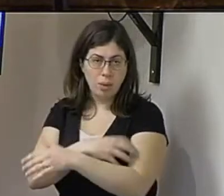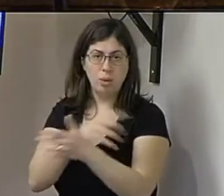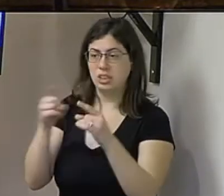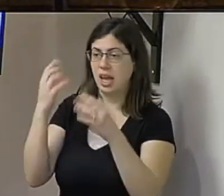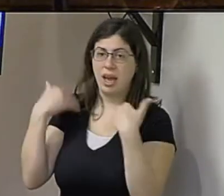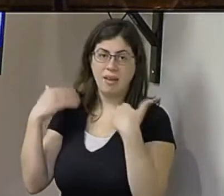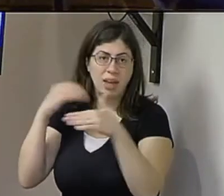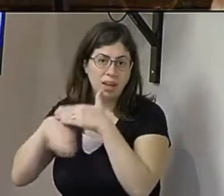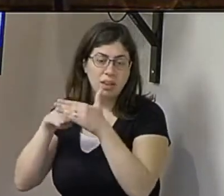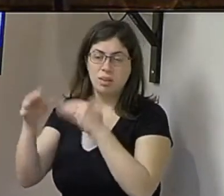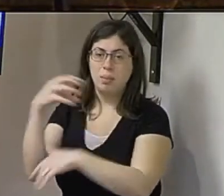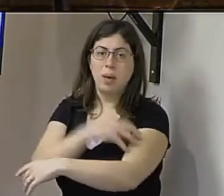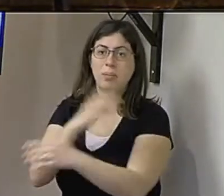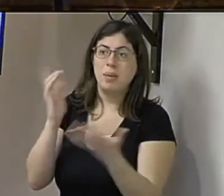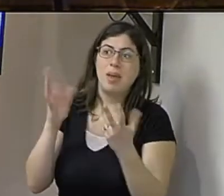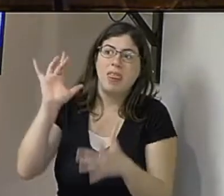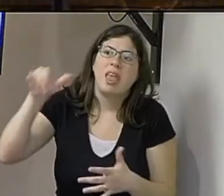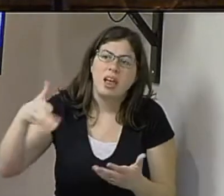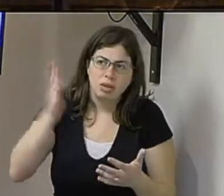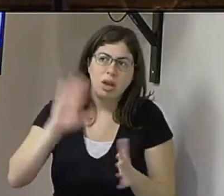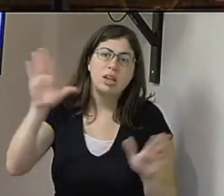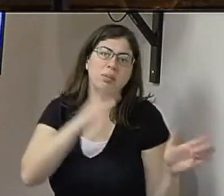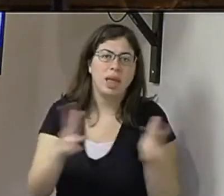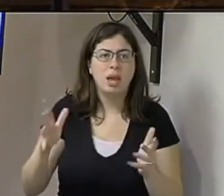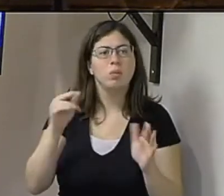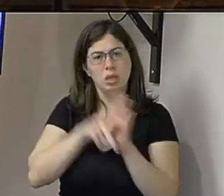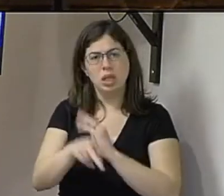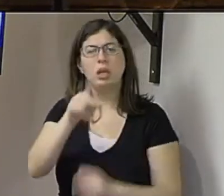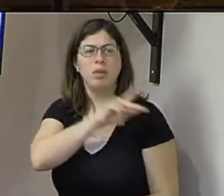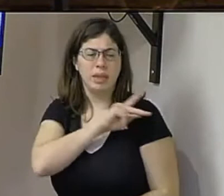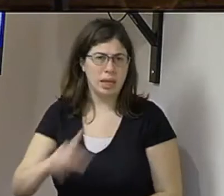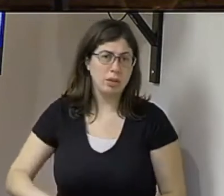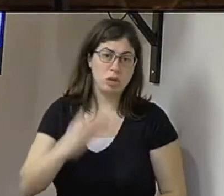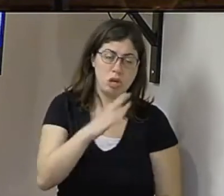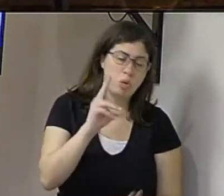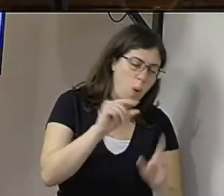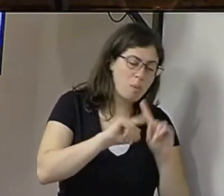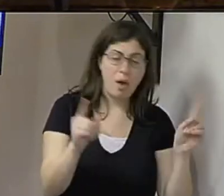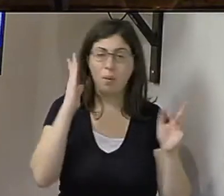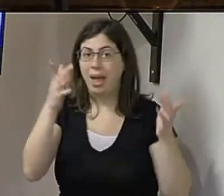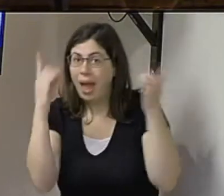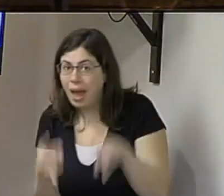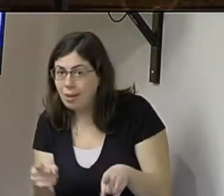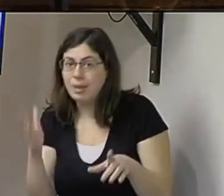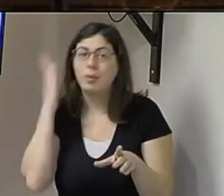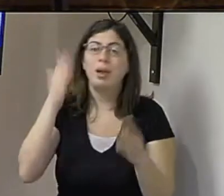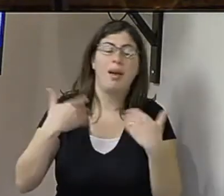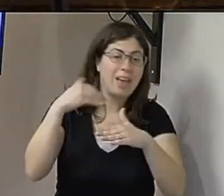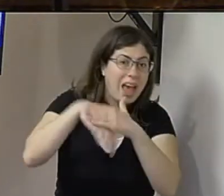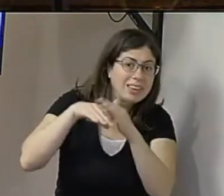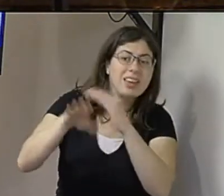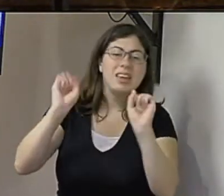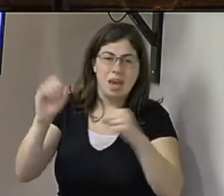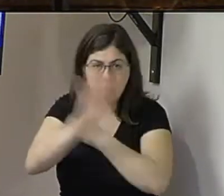have access to power. Maybe that's God's plan. We kill the king. Is that good? No, but here's what's going to happen. We're going to get this access, and then I'm going to be able